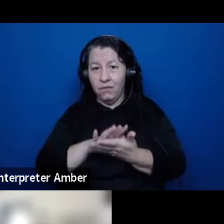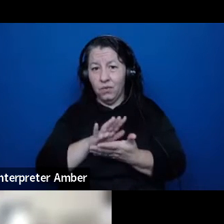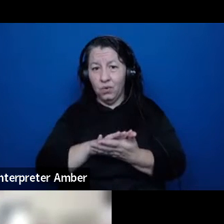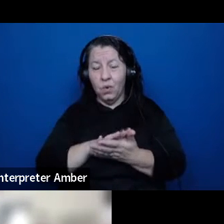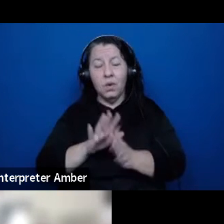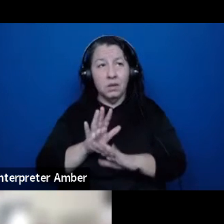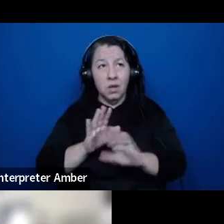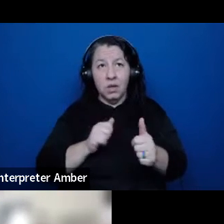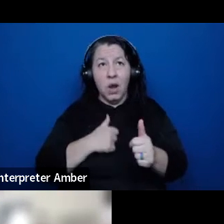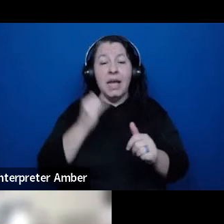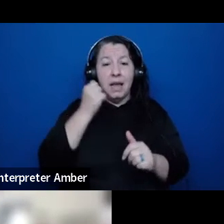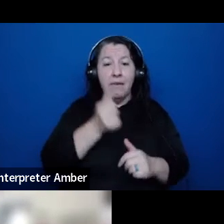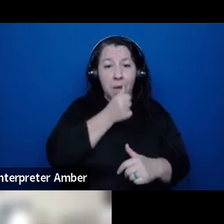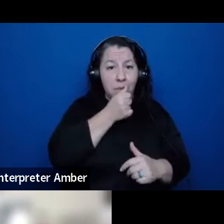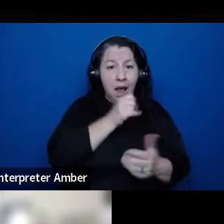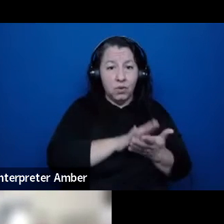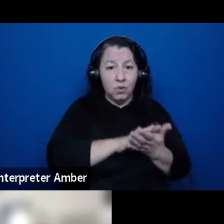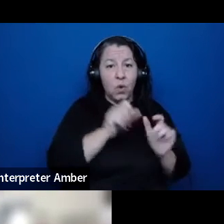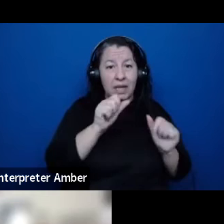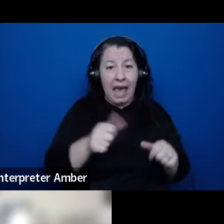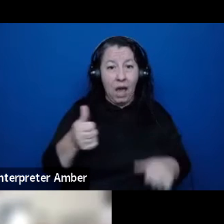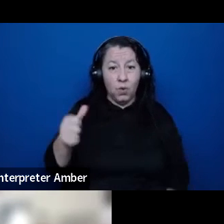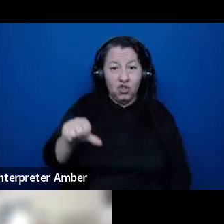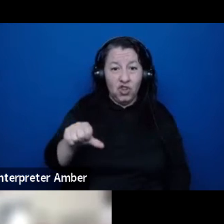private school can reject someone